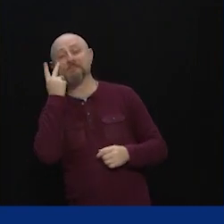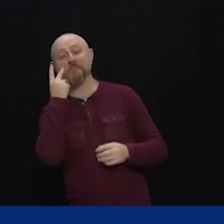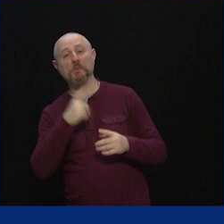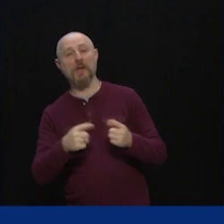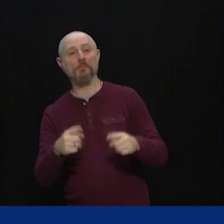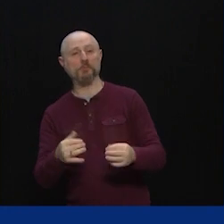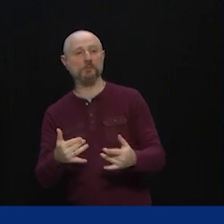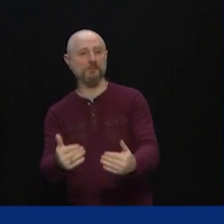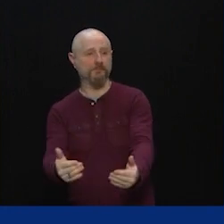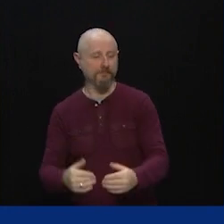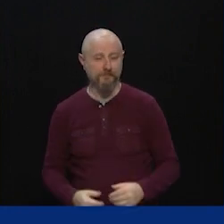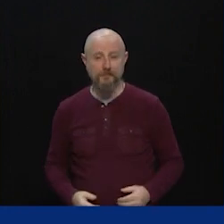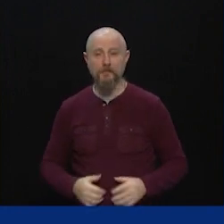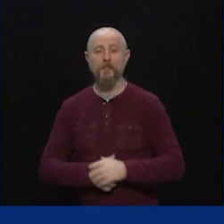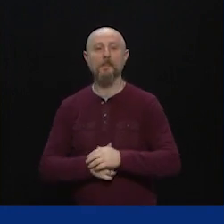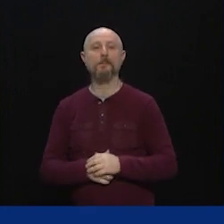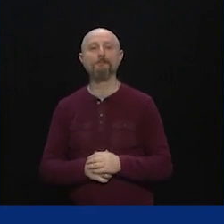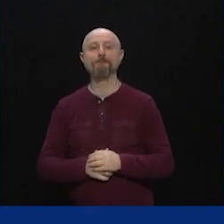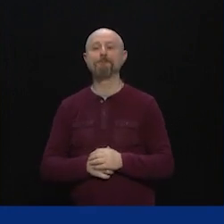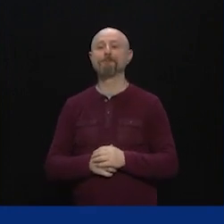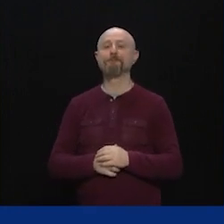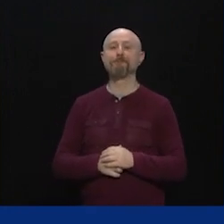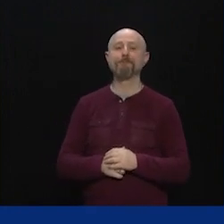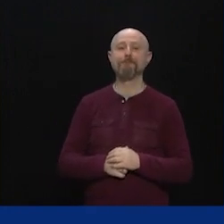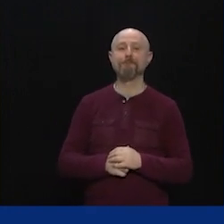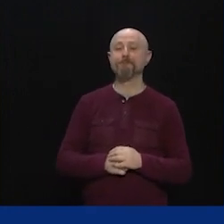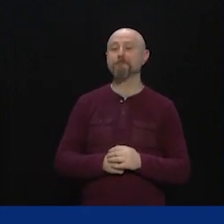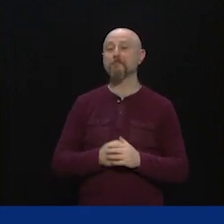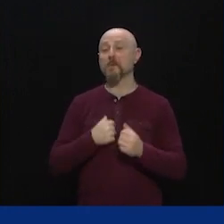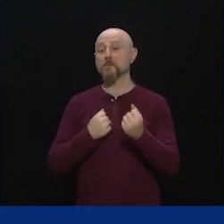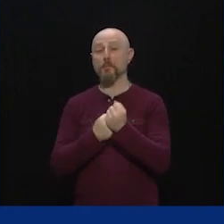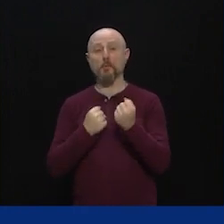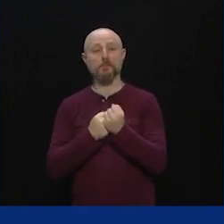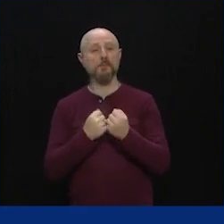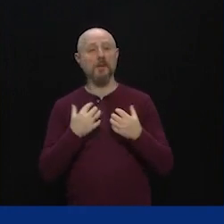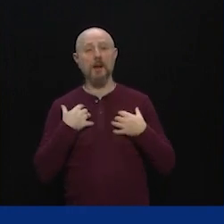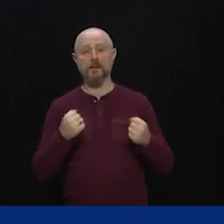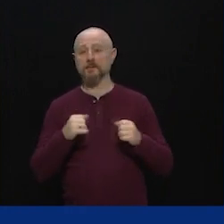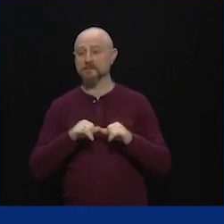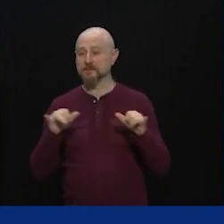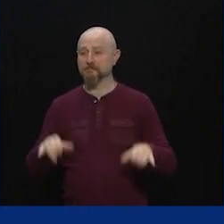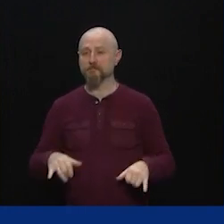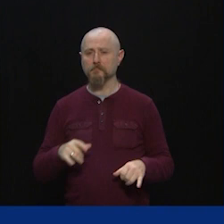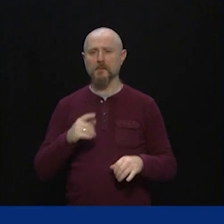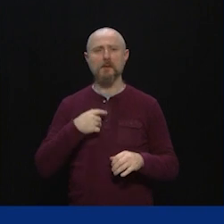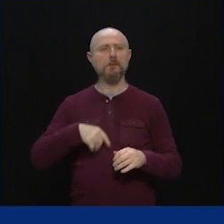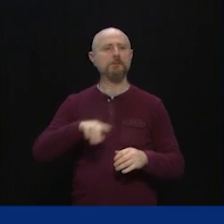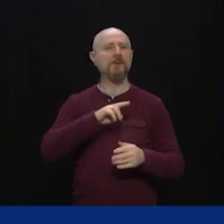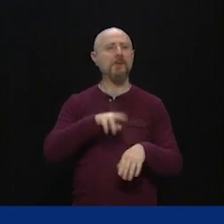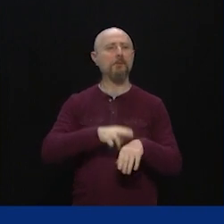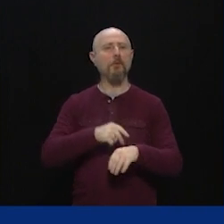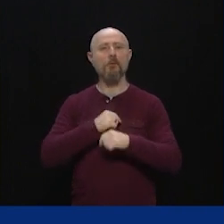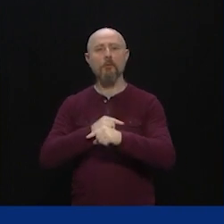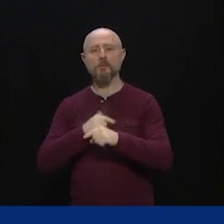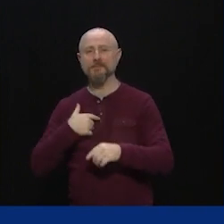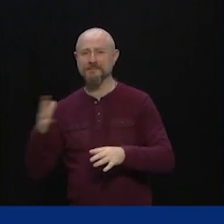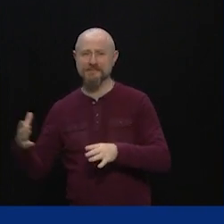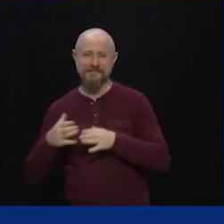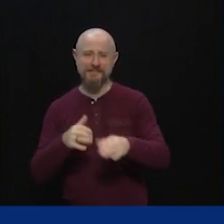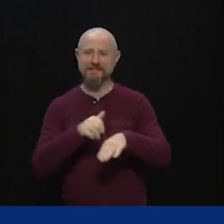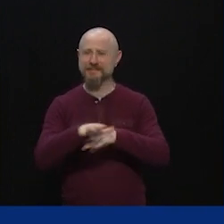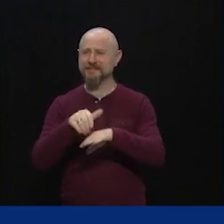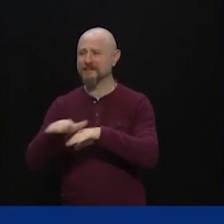have to continue supporting our health systems, and that means deploying more National Guard. As I mentioned on Friday when I announced my larger 2.0